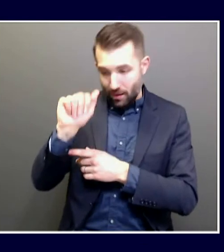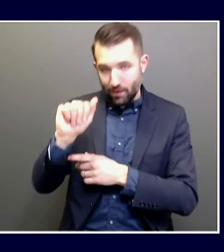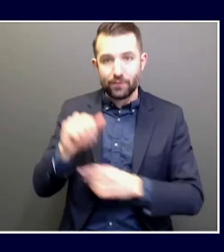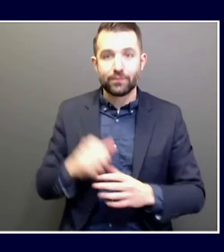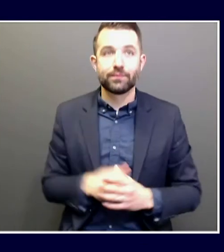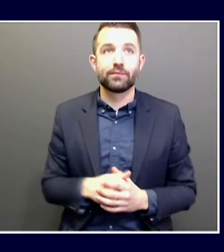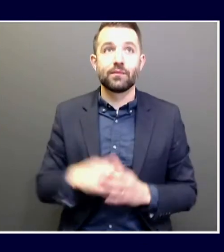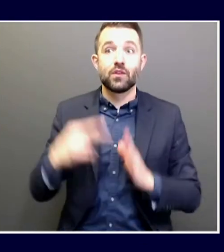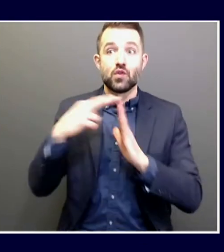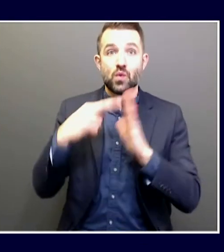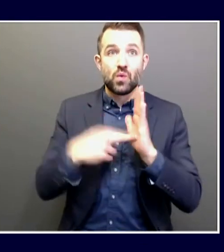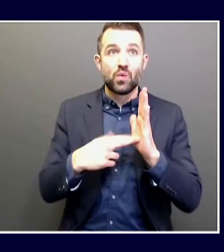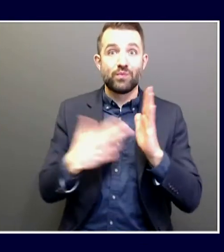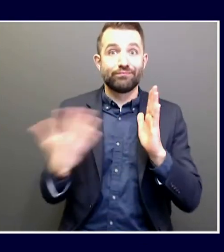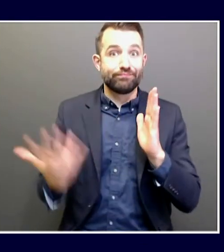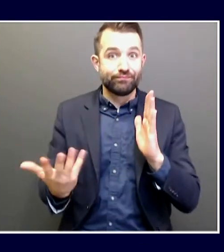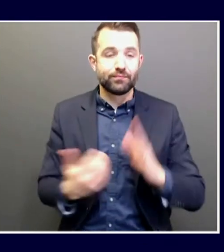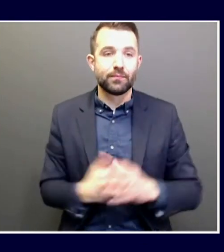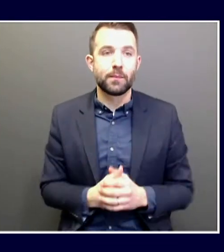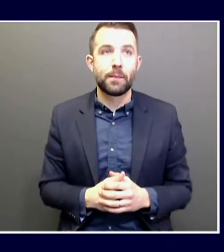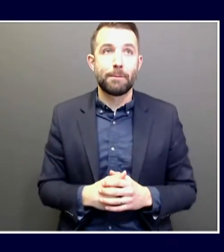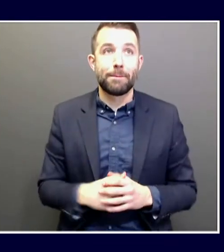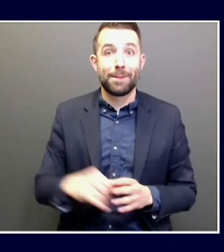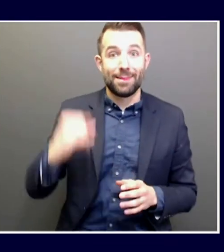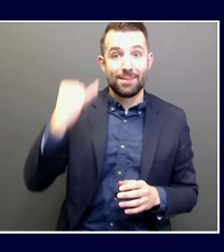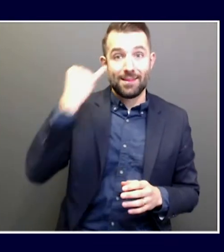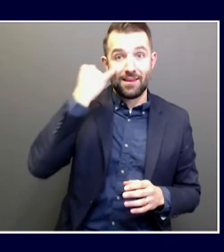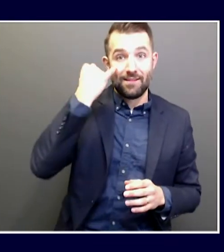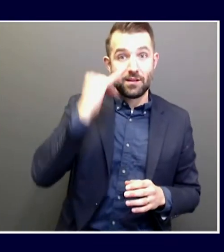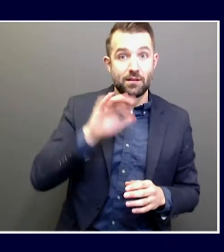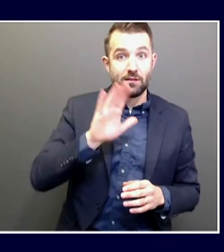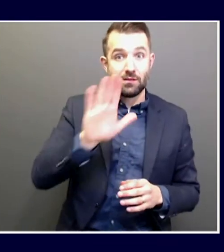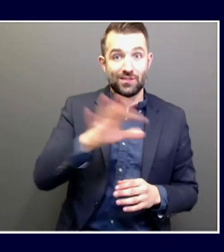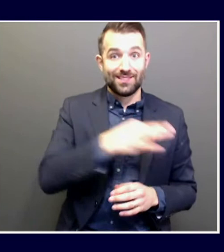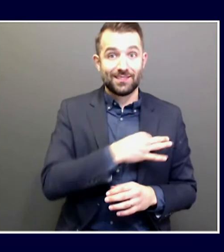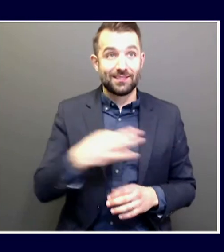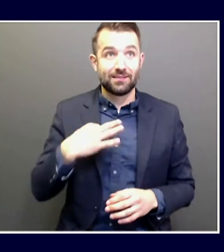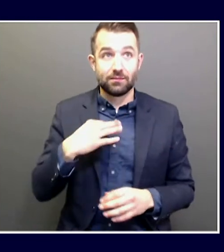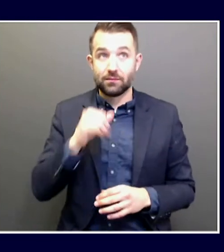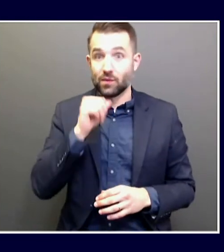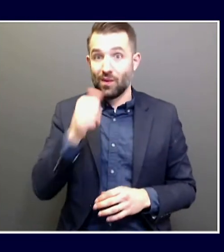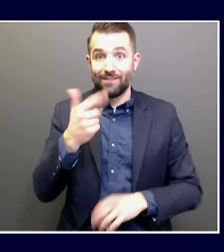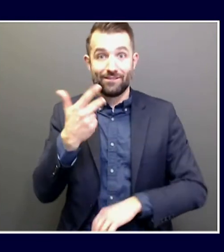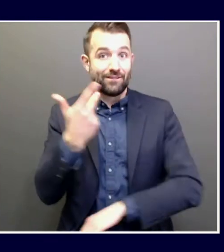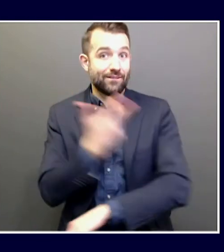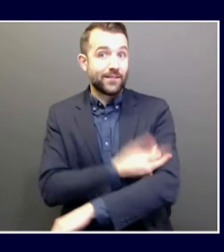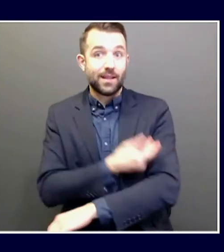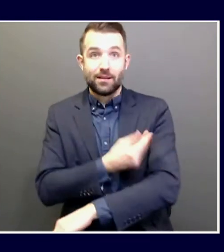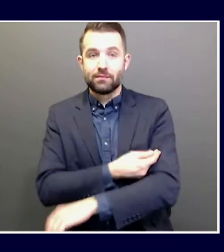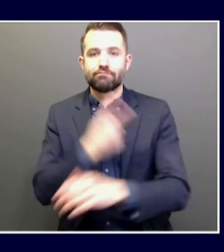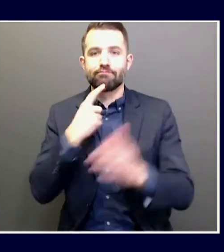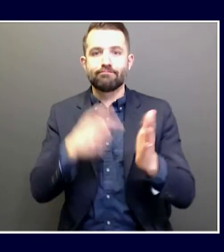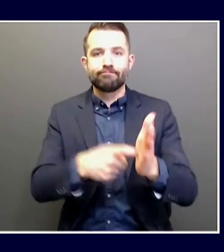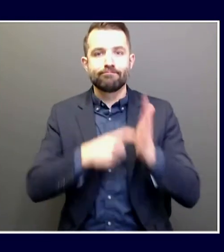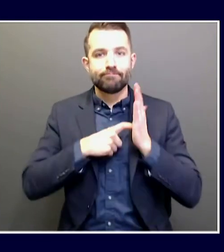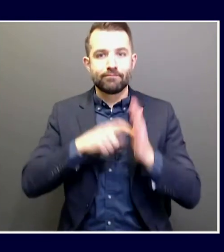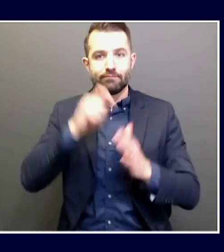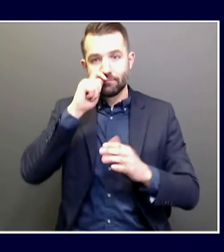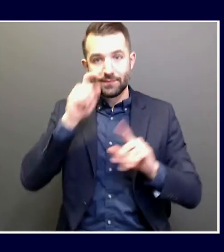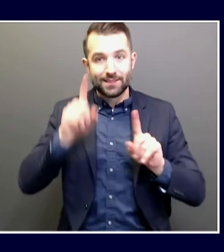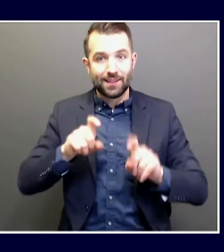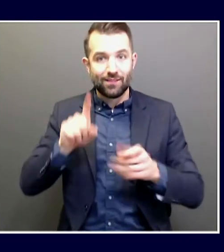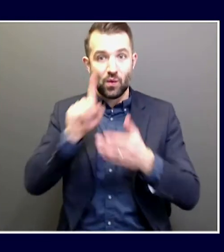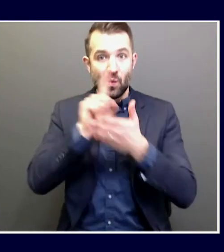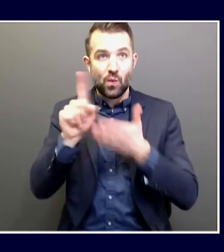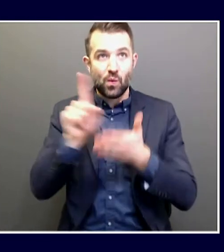more employees that if their workers are not vaccinated, then they must test weekly. So it's not testing for all their workers. It is